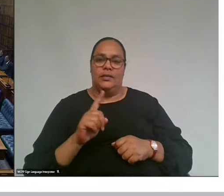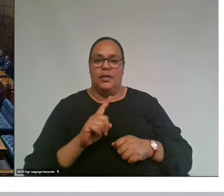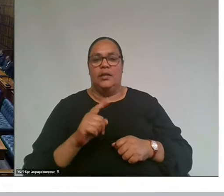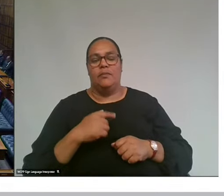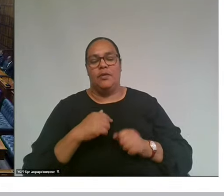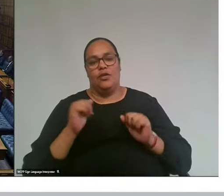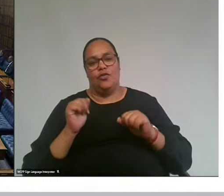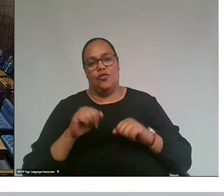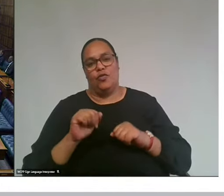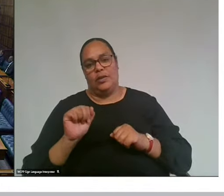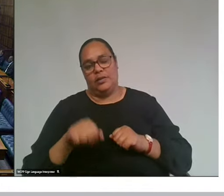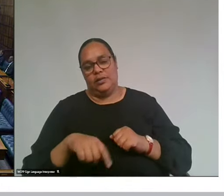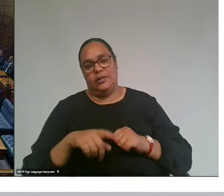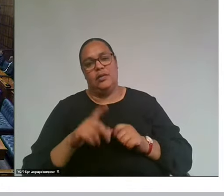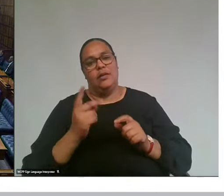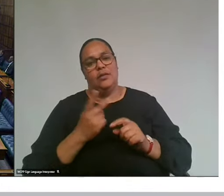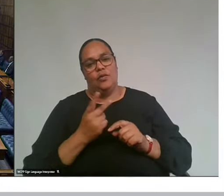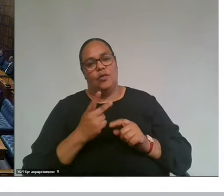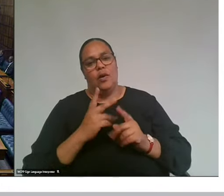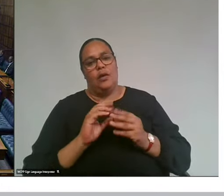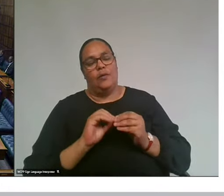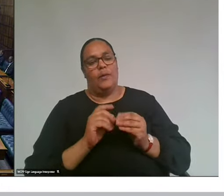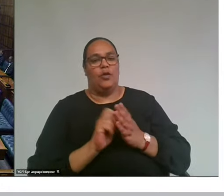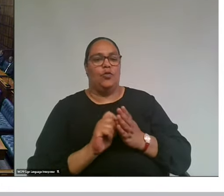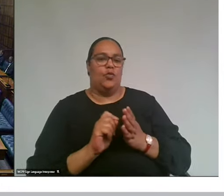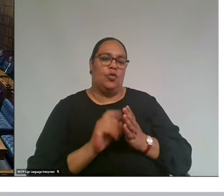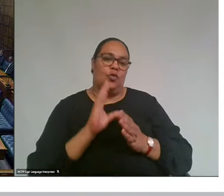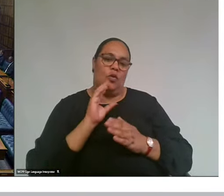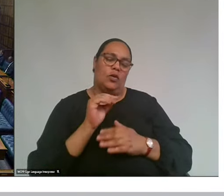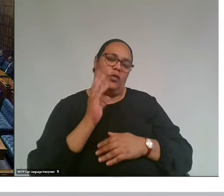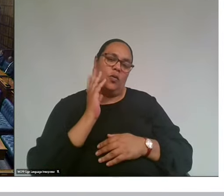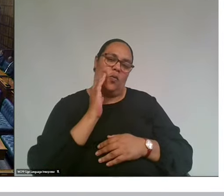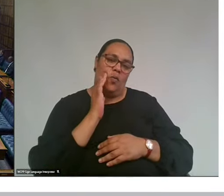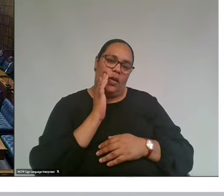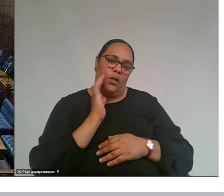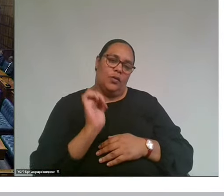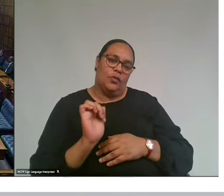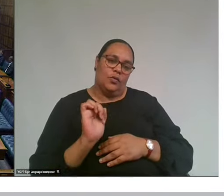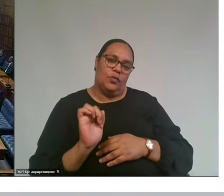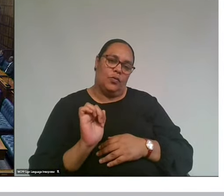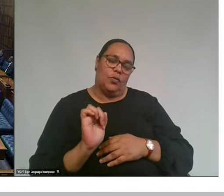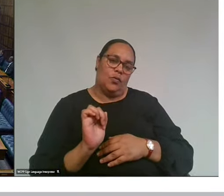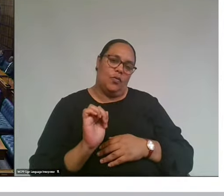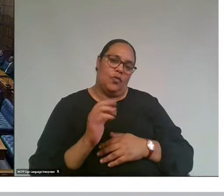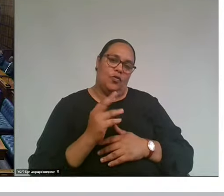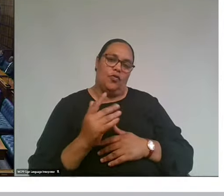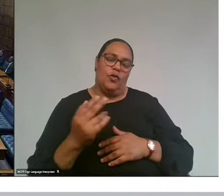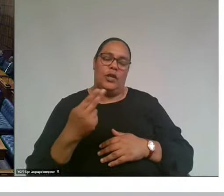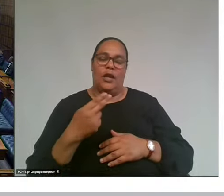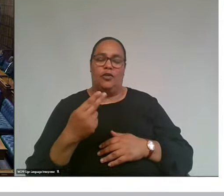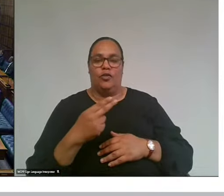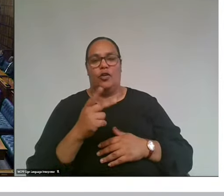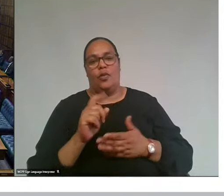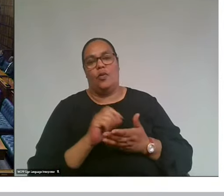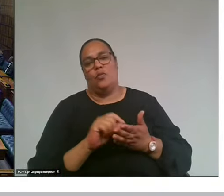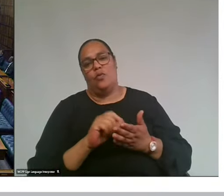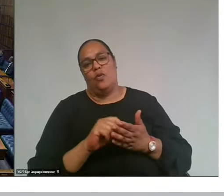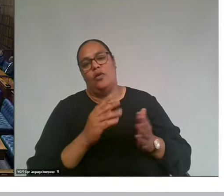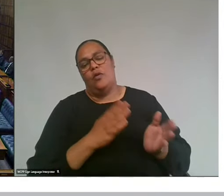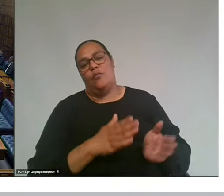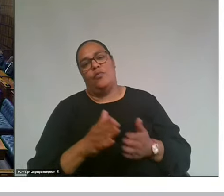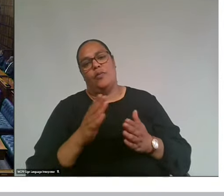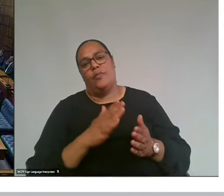agree um as well I've made a note to ask when the um green hydrogen note that's being prepared